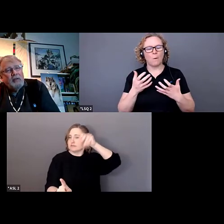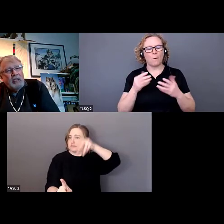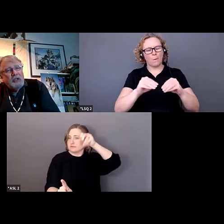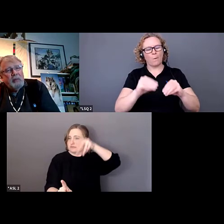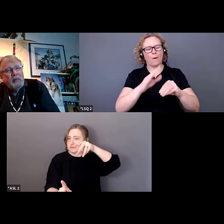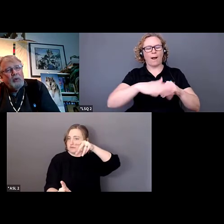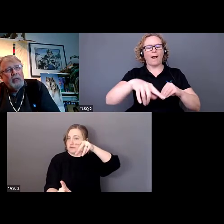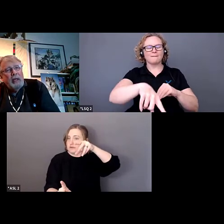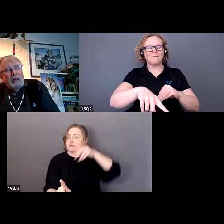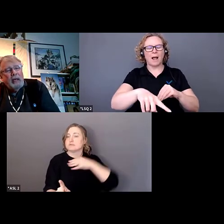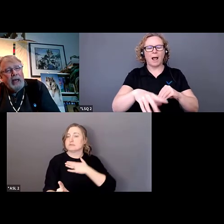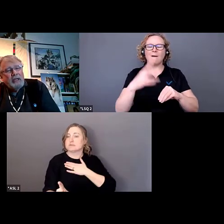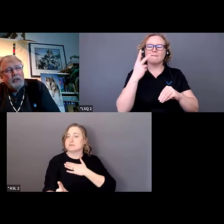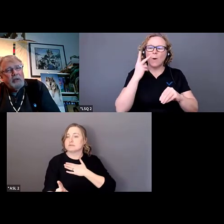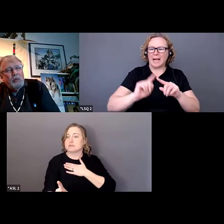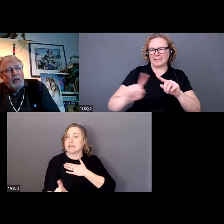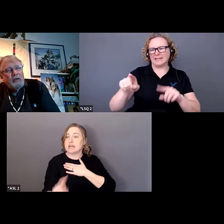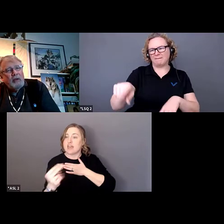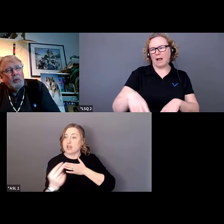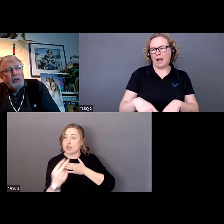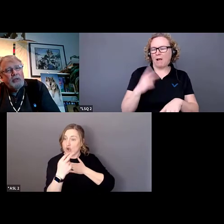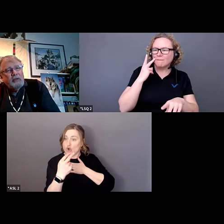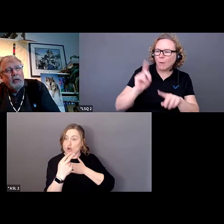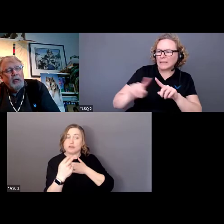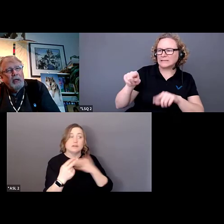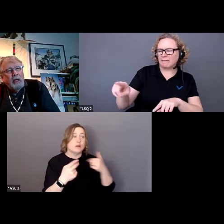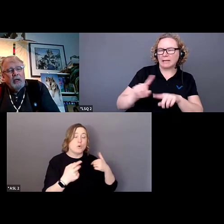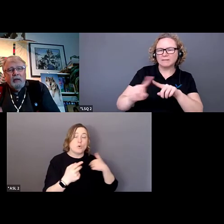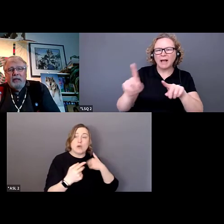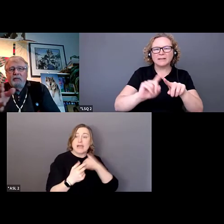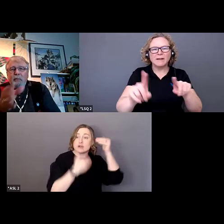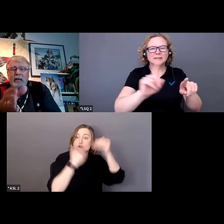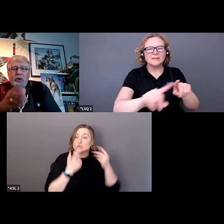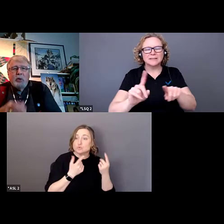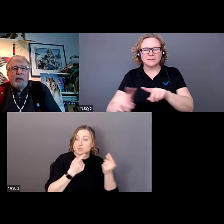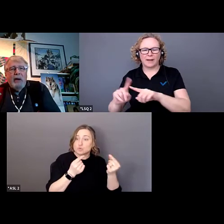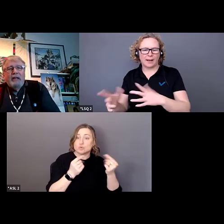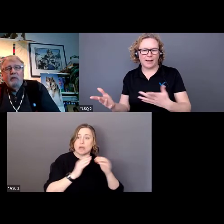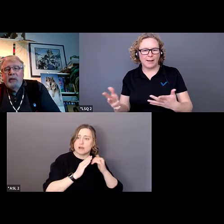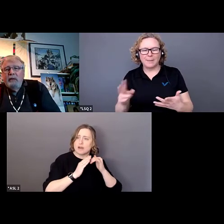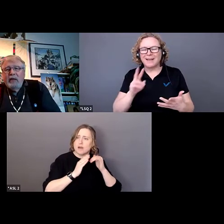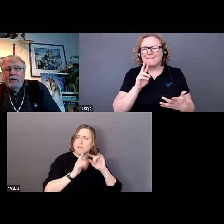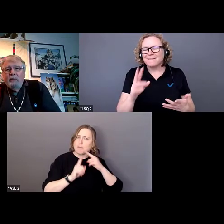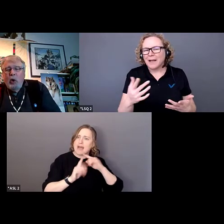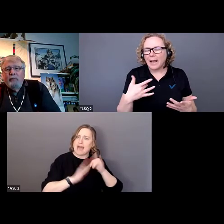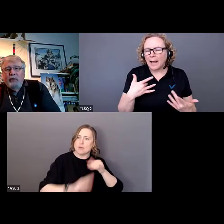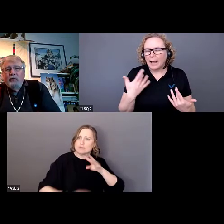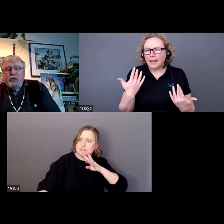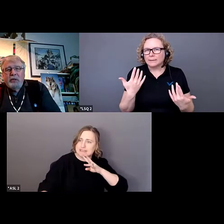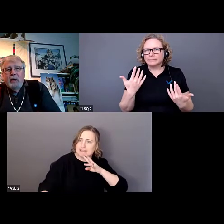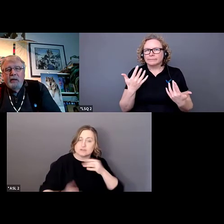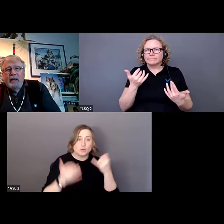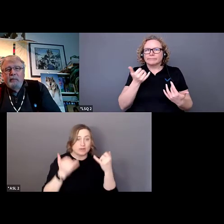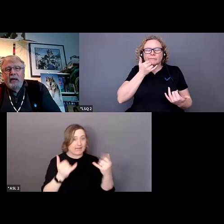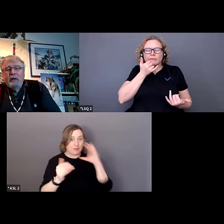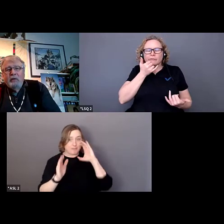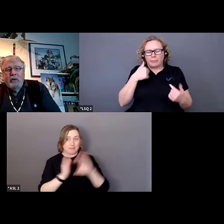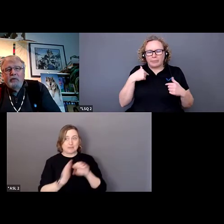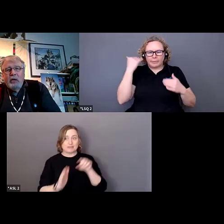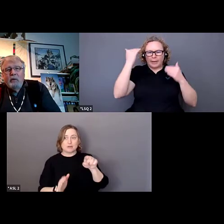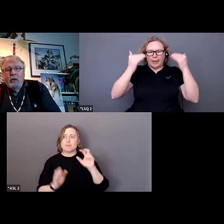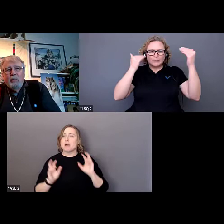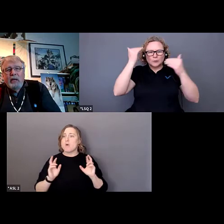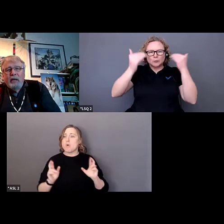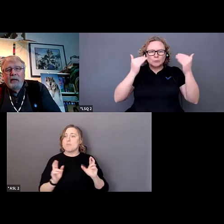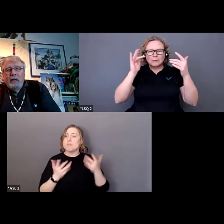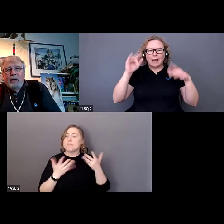the adults teaching, both in action as well as in words. This picture reminds me of that hopeful vision that my elders